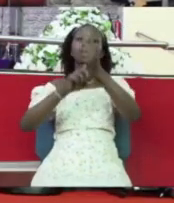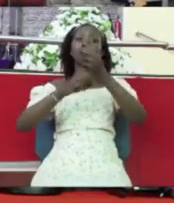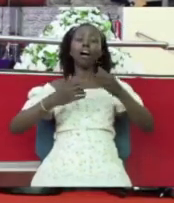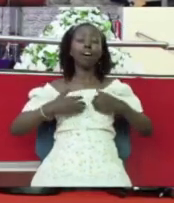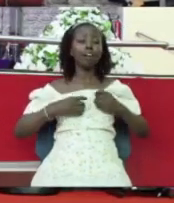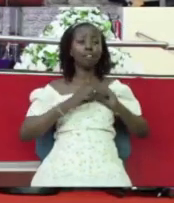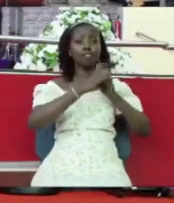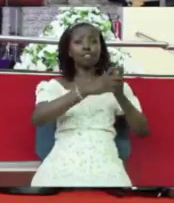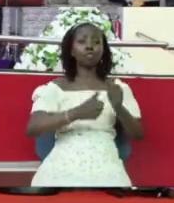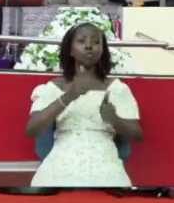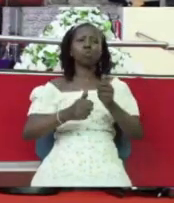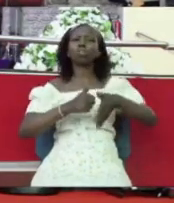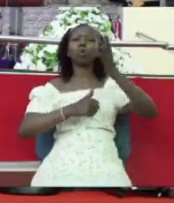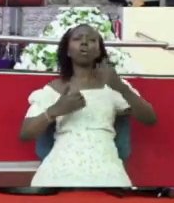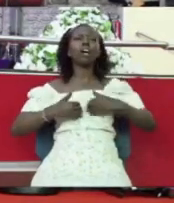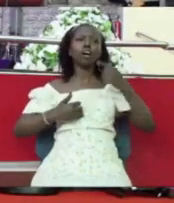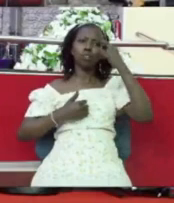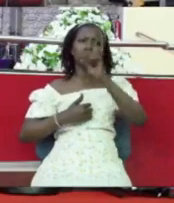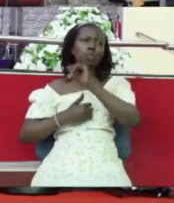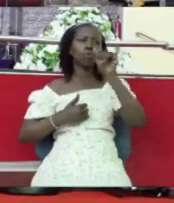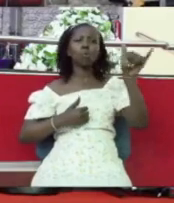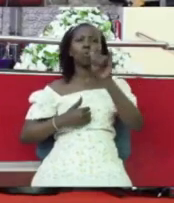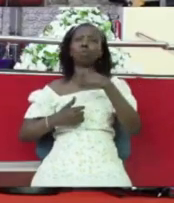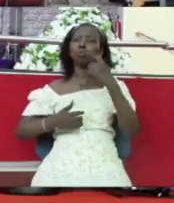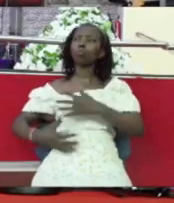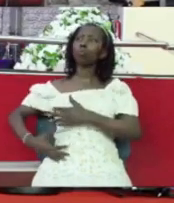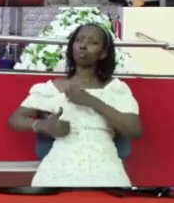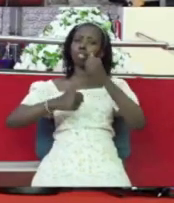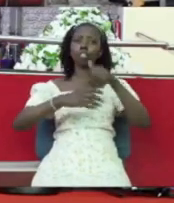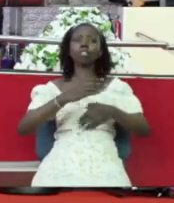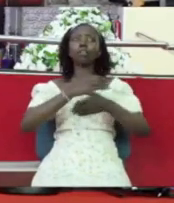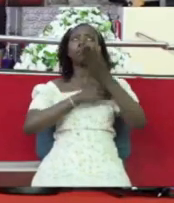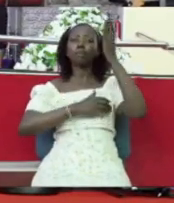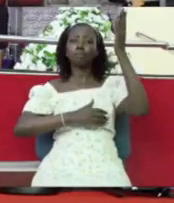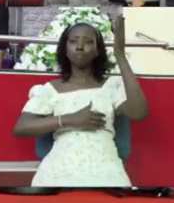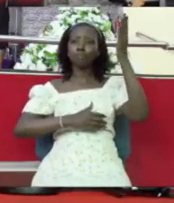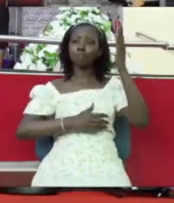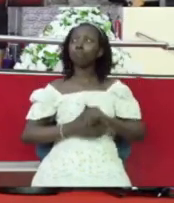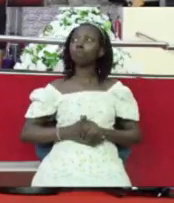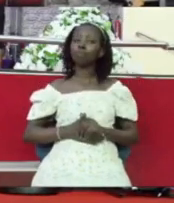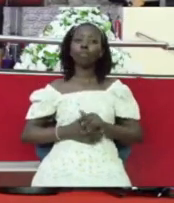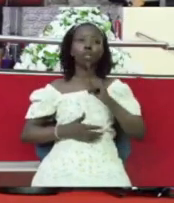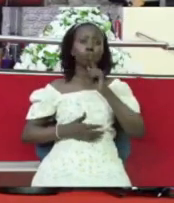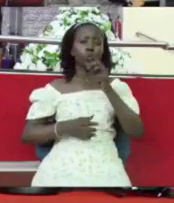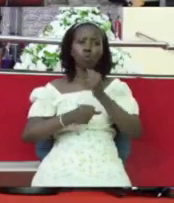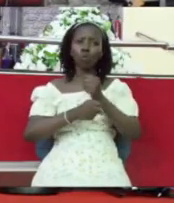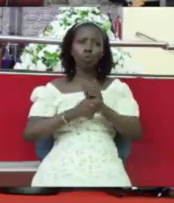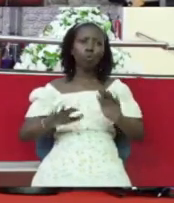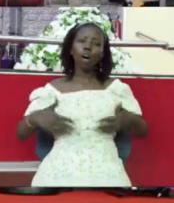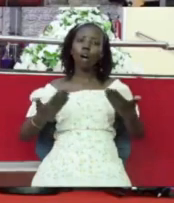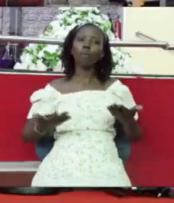that God has for those that will trust in him. Kuna zawadi ya yale Mungu amepea wale ambao wanamwamini. So how do we do that?